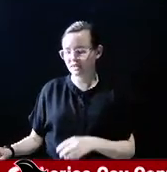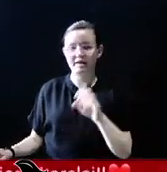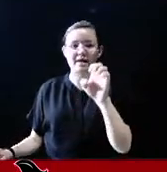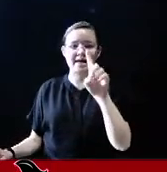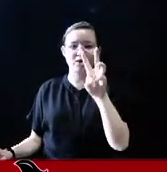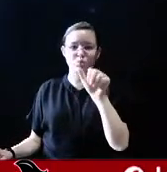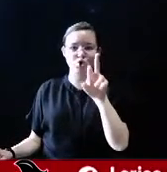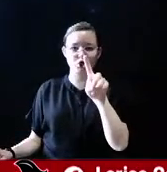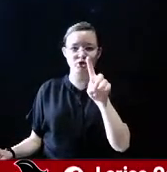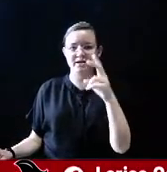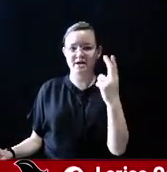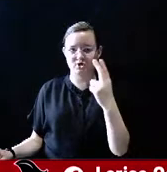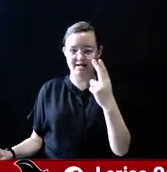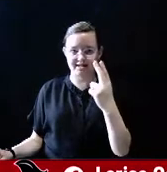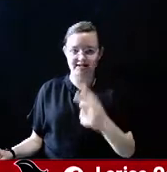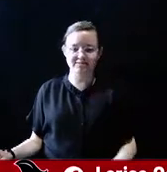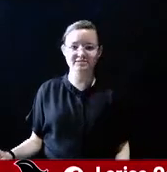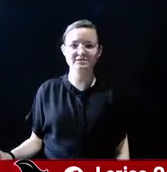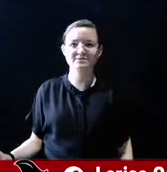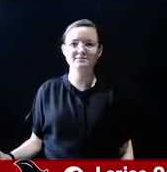Edward Brandon Hernandez.